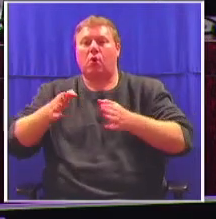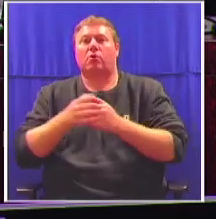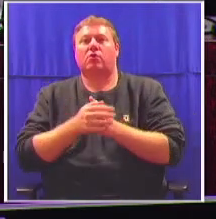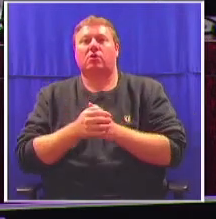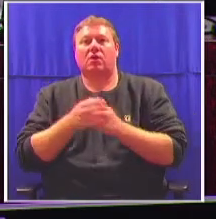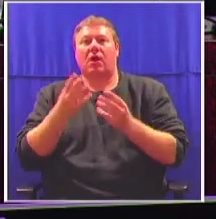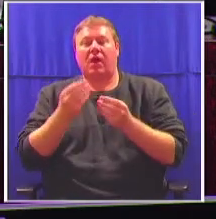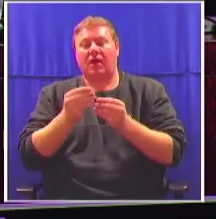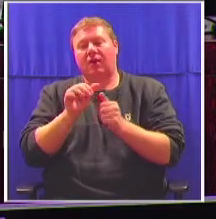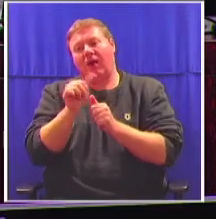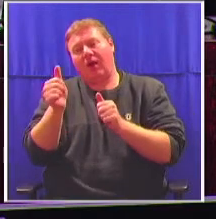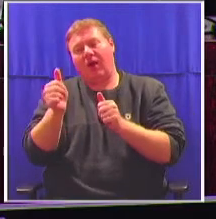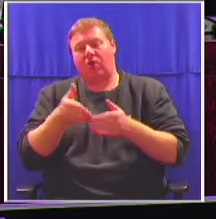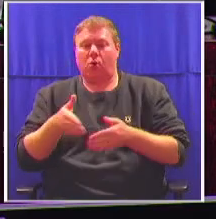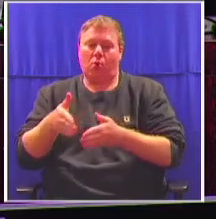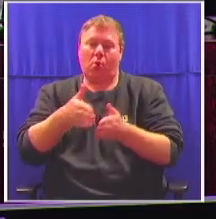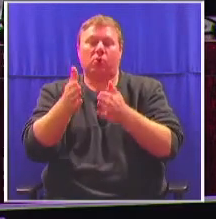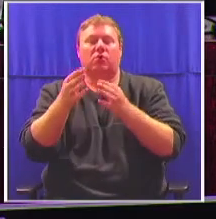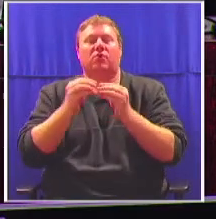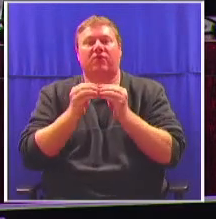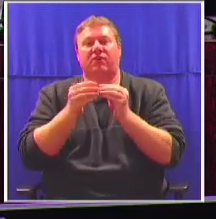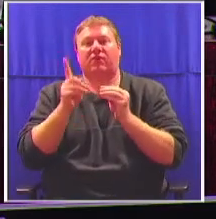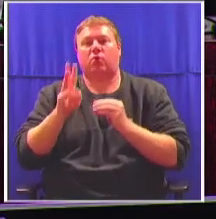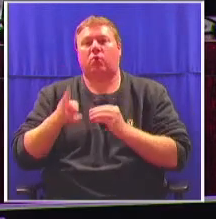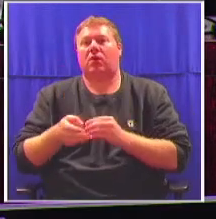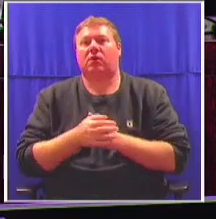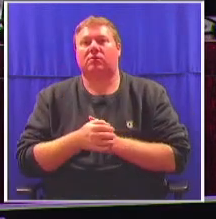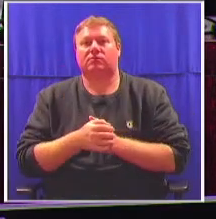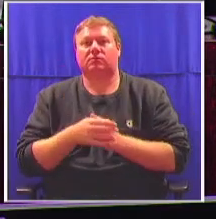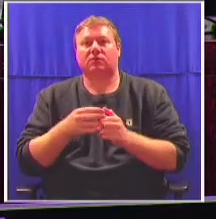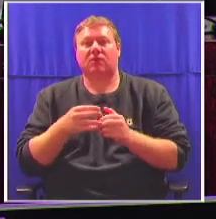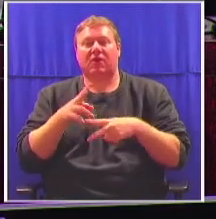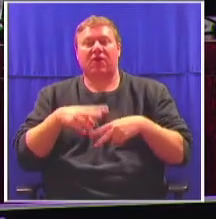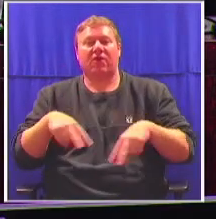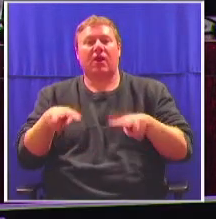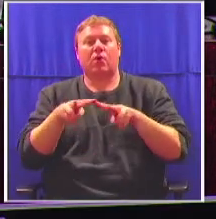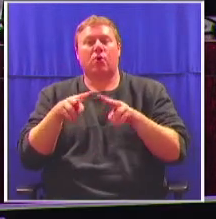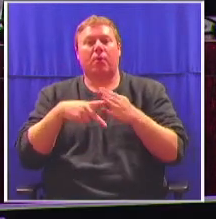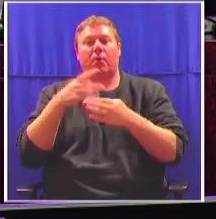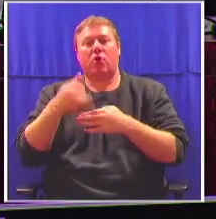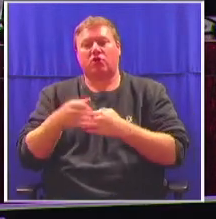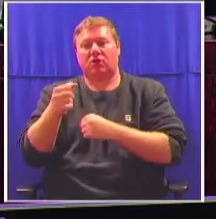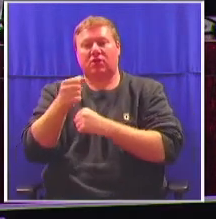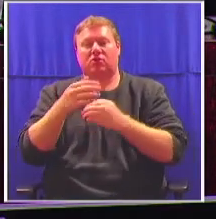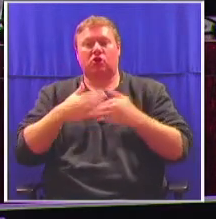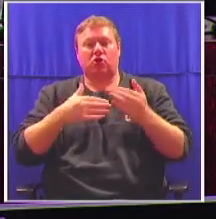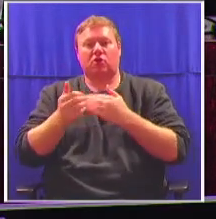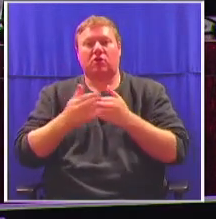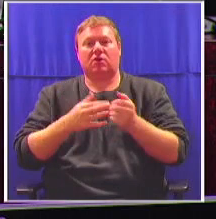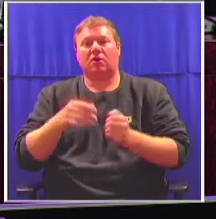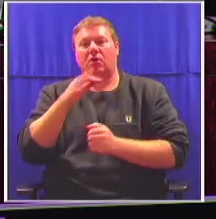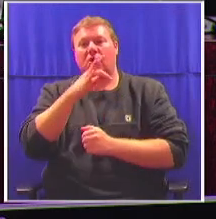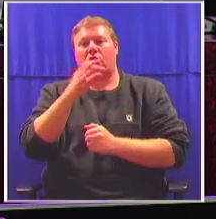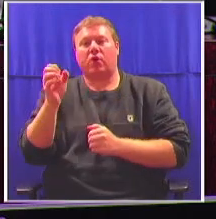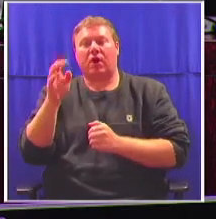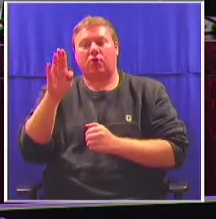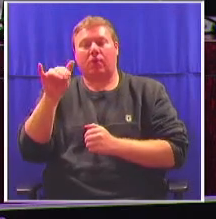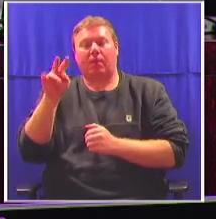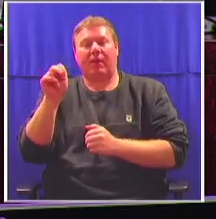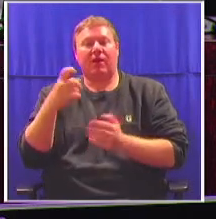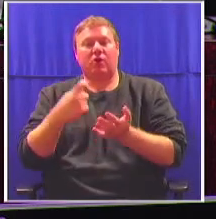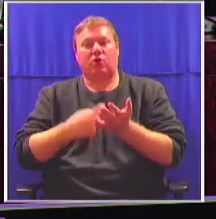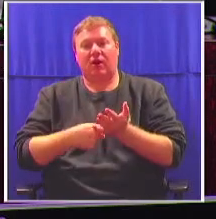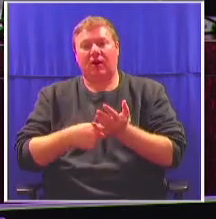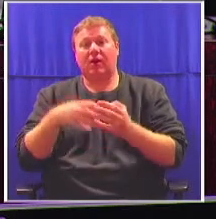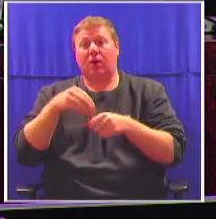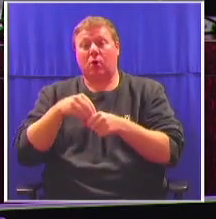harbors. The value of projects currently in construction is over 300 billion rand, including